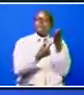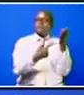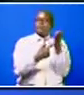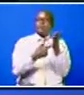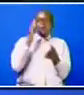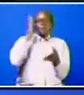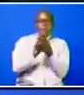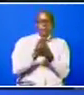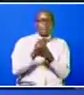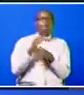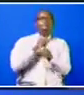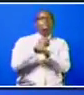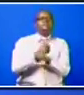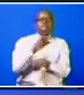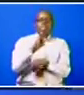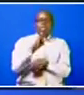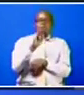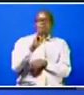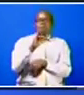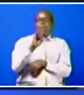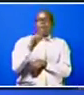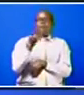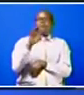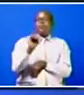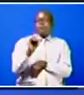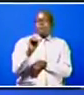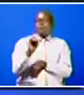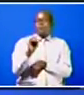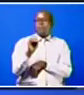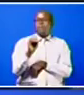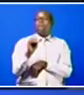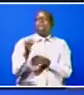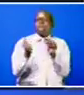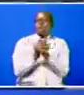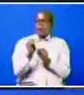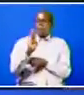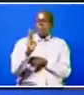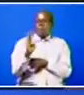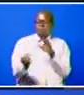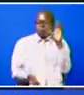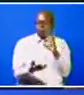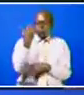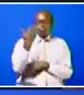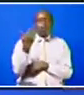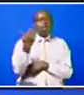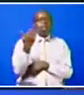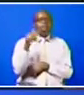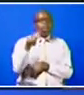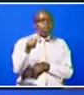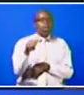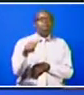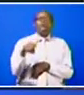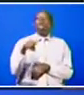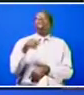the largest custodian of Bitcoin in the world, estimated at about $10 billion through his startup Xapo, based in Palo Alto